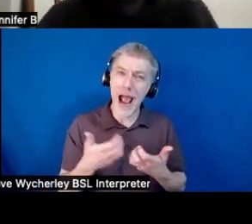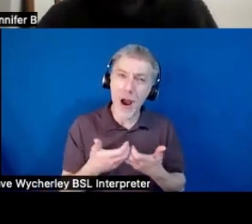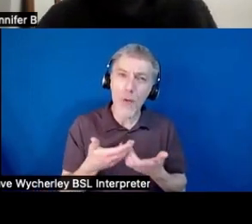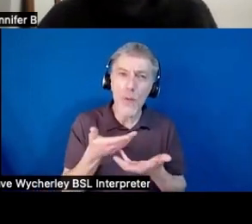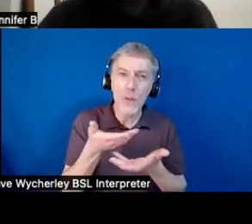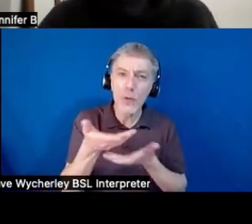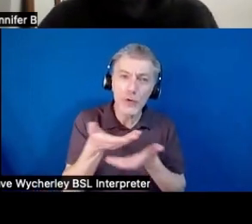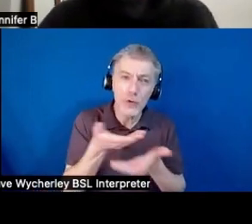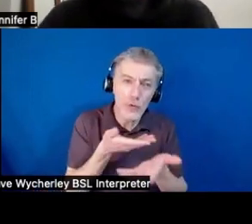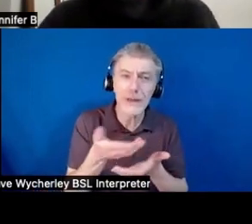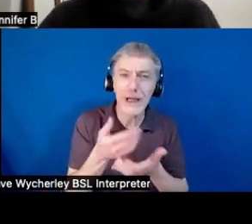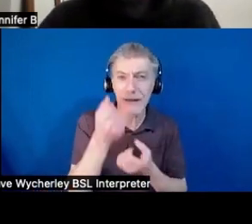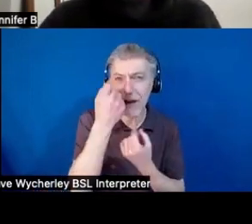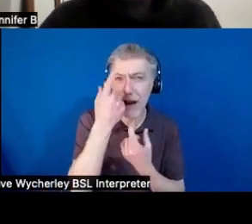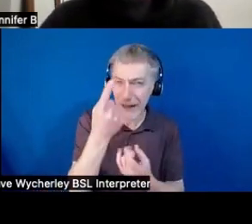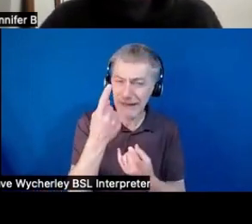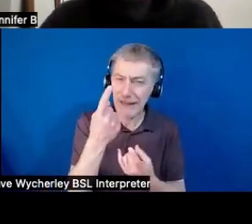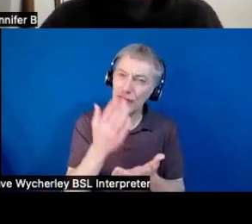ideas.